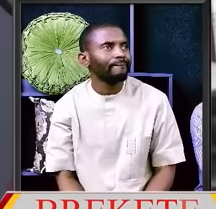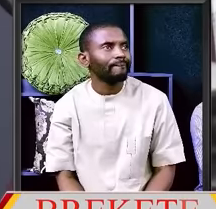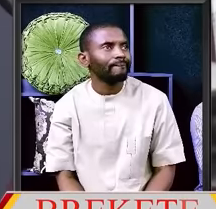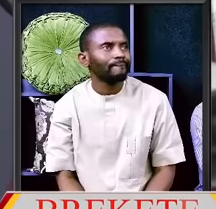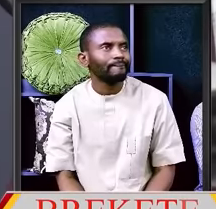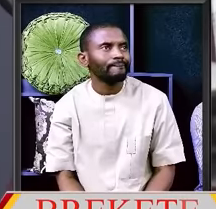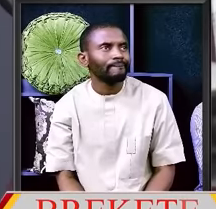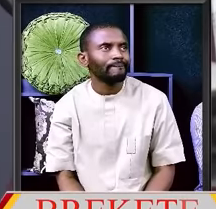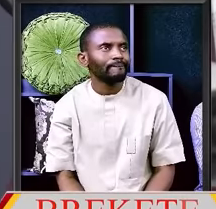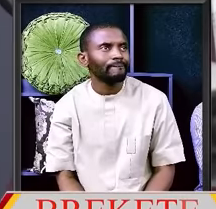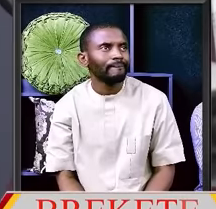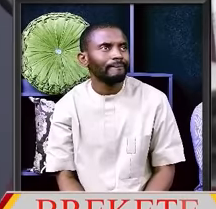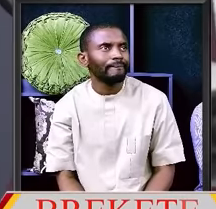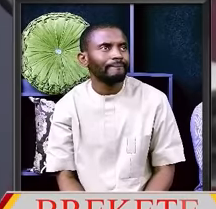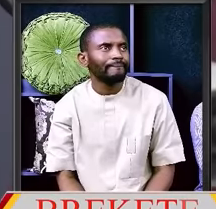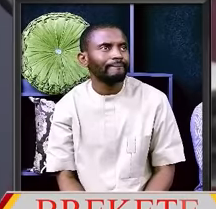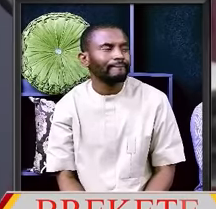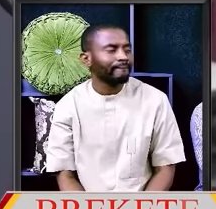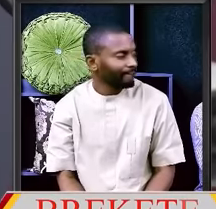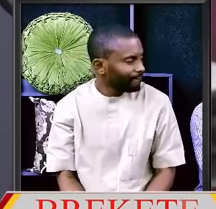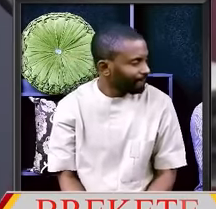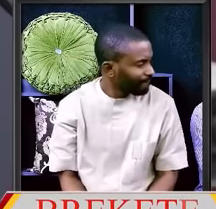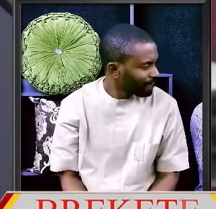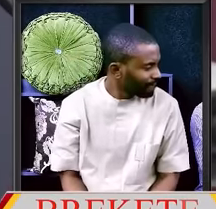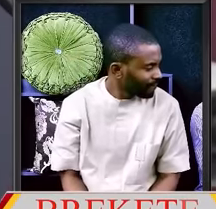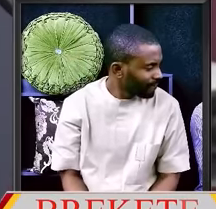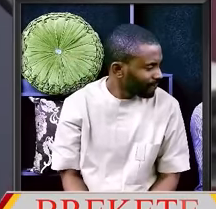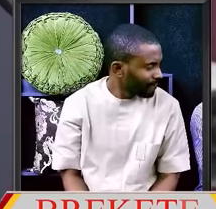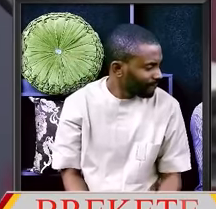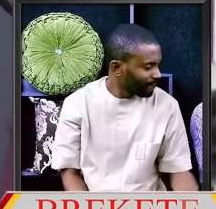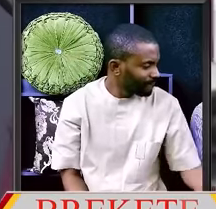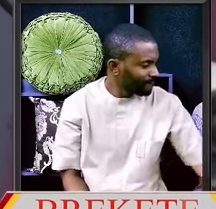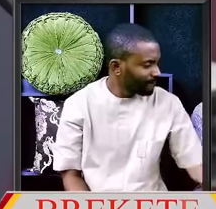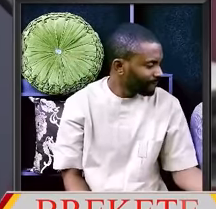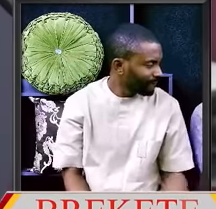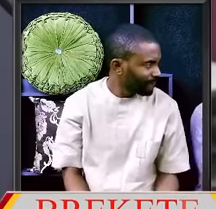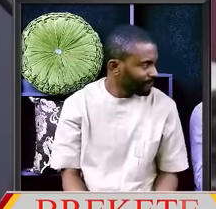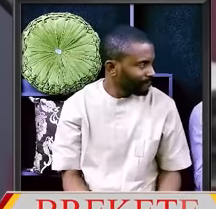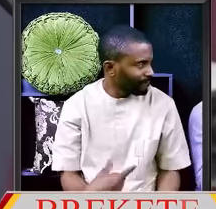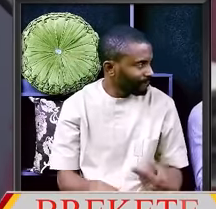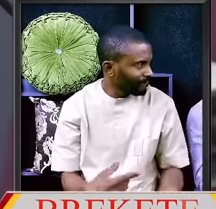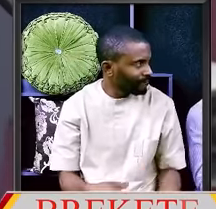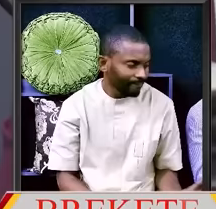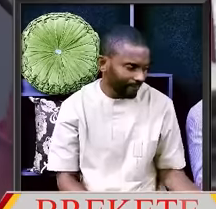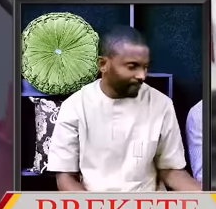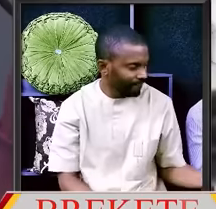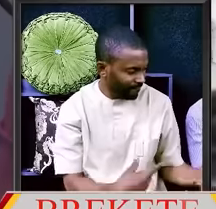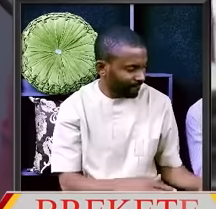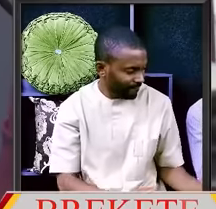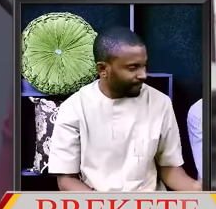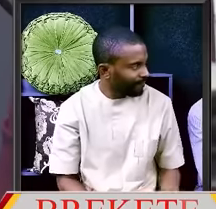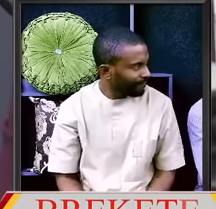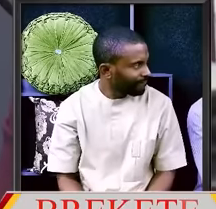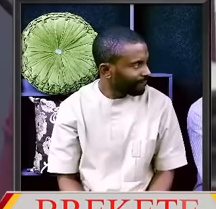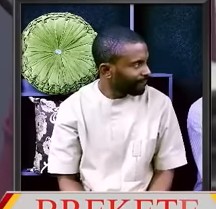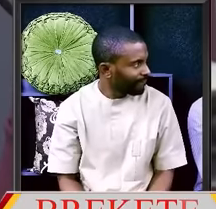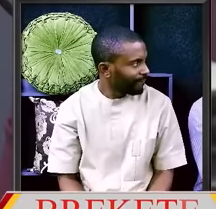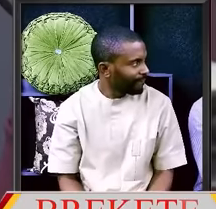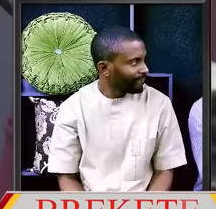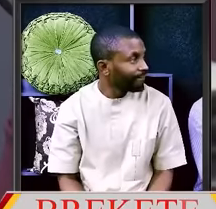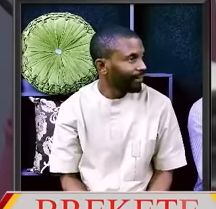Imole. Don't talk Bobowa. He is going to be the one that will shed light on this case. Yes. Emma